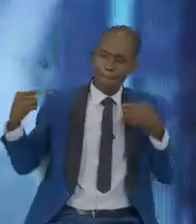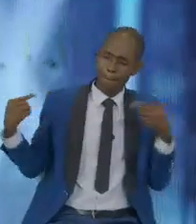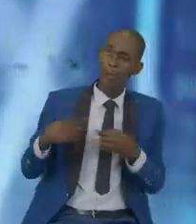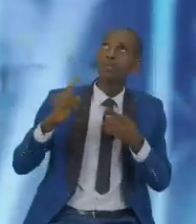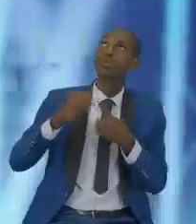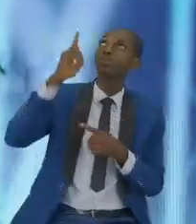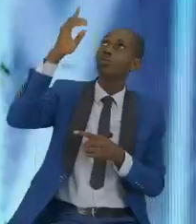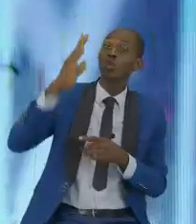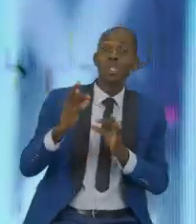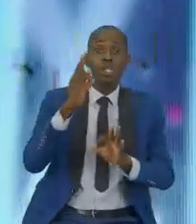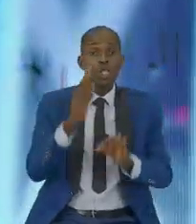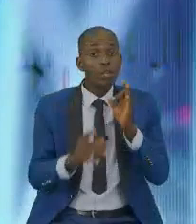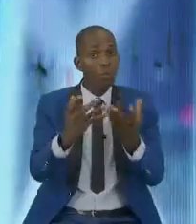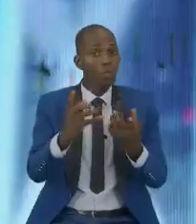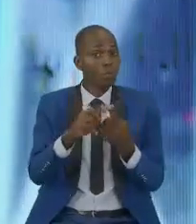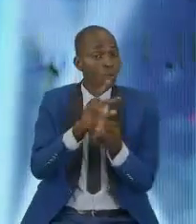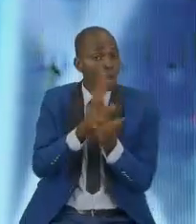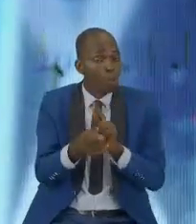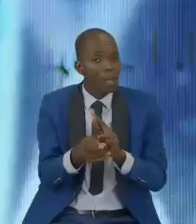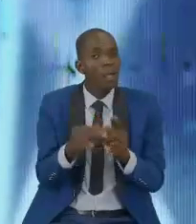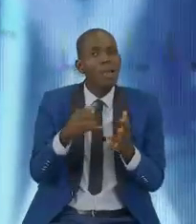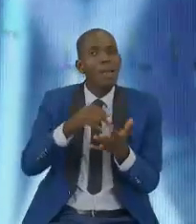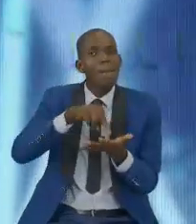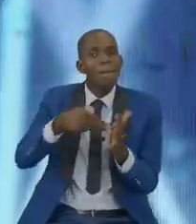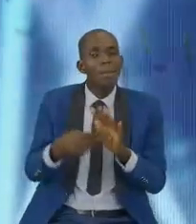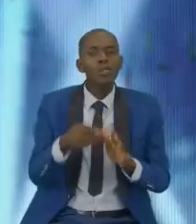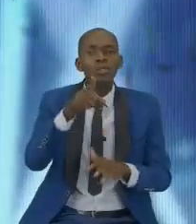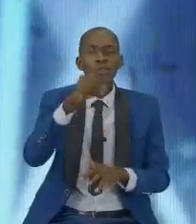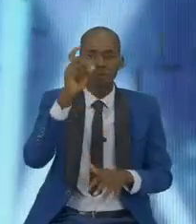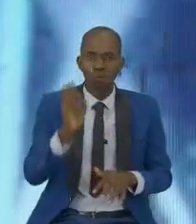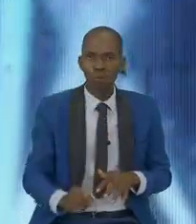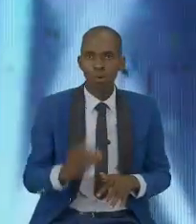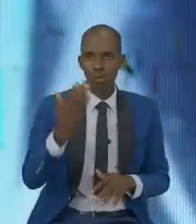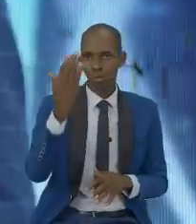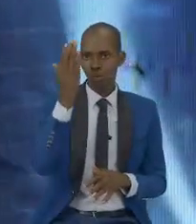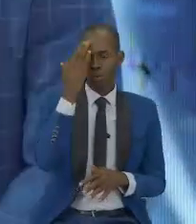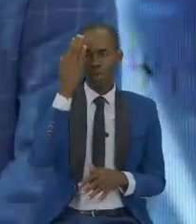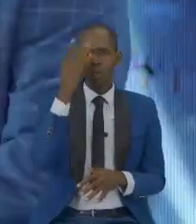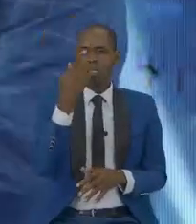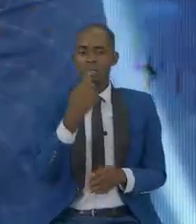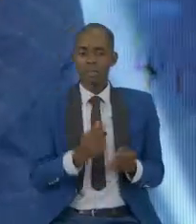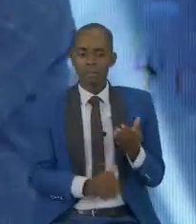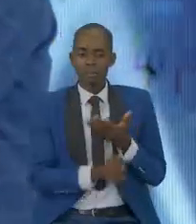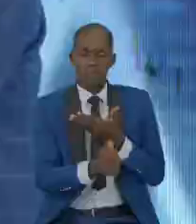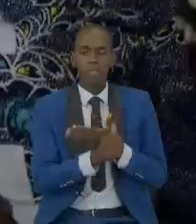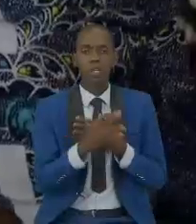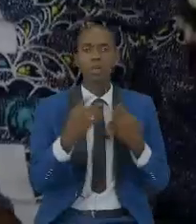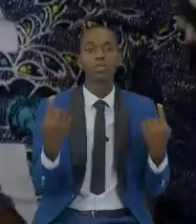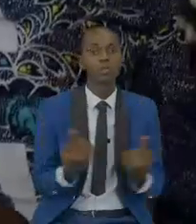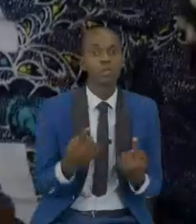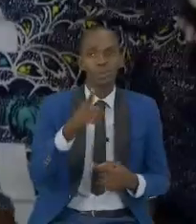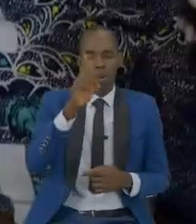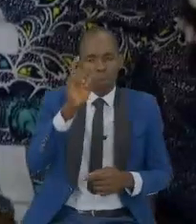means is you realize the deadliness of sin. You realize the evil in